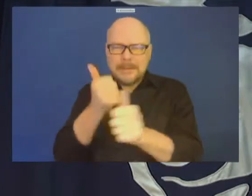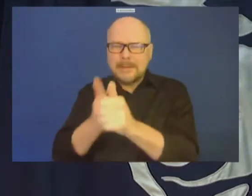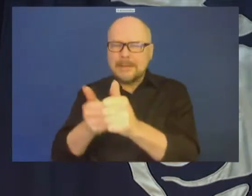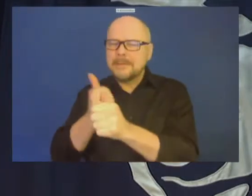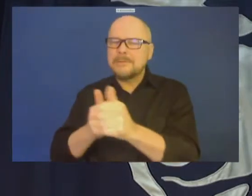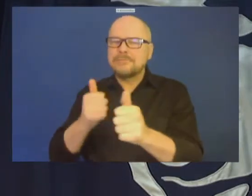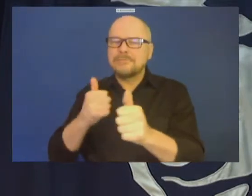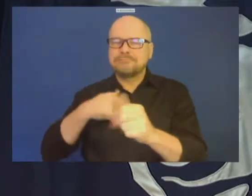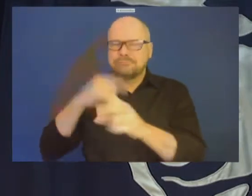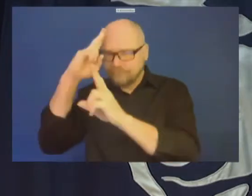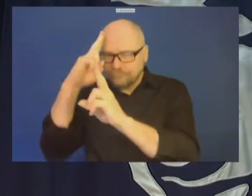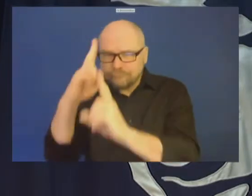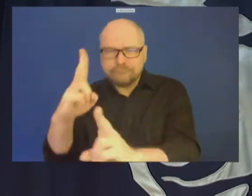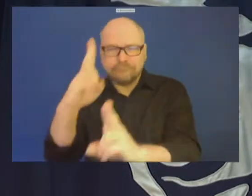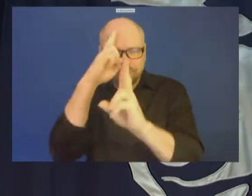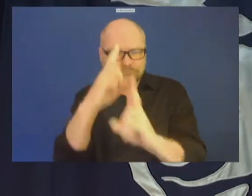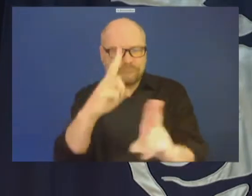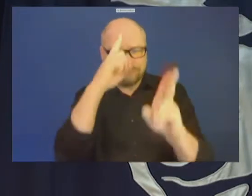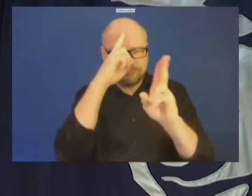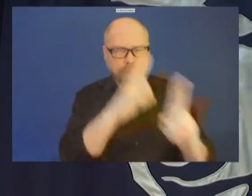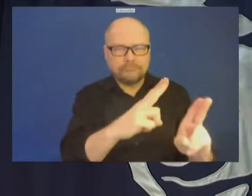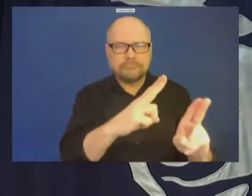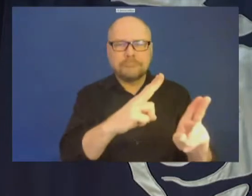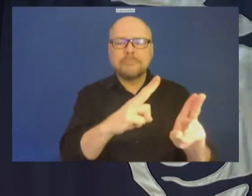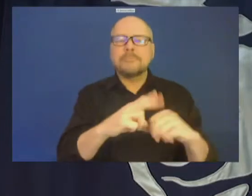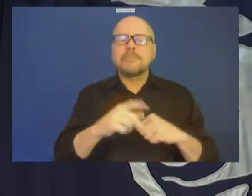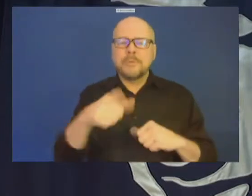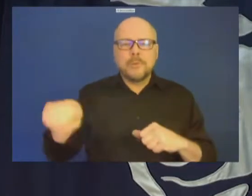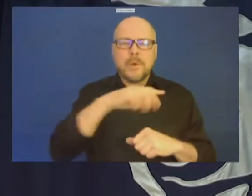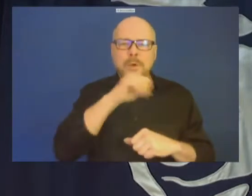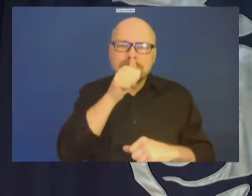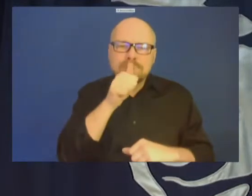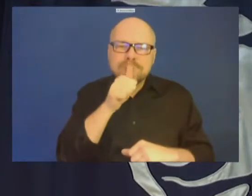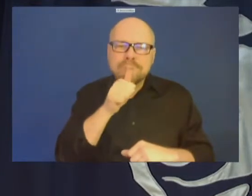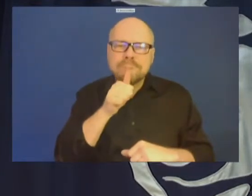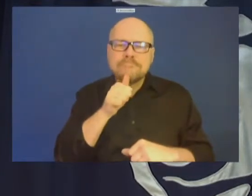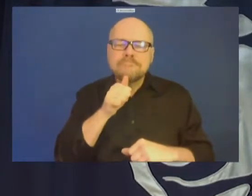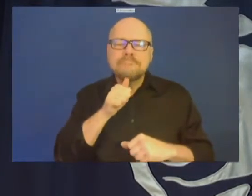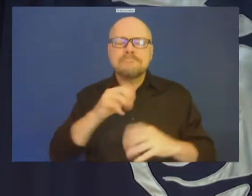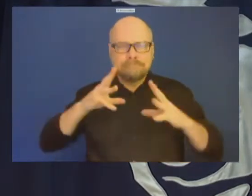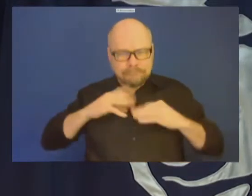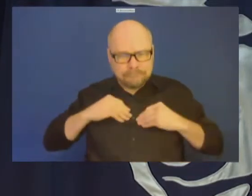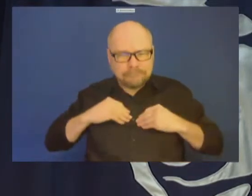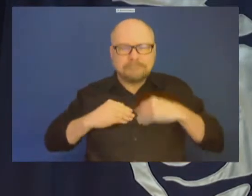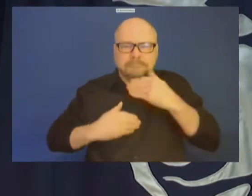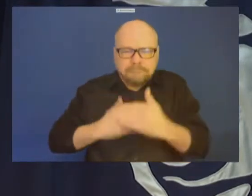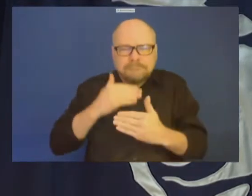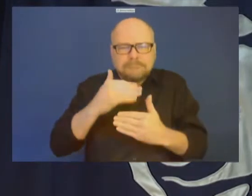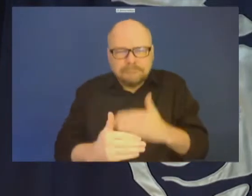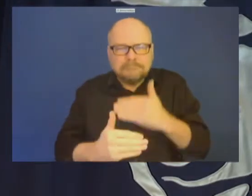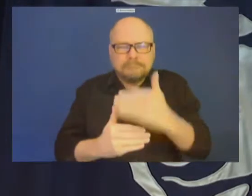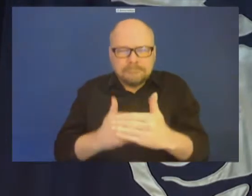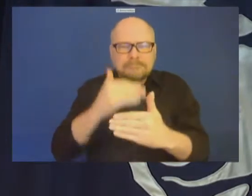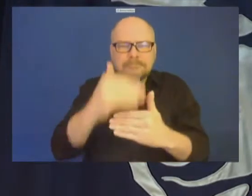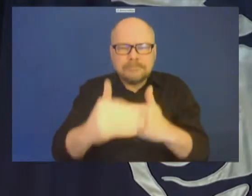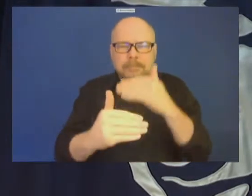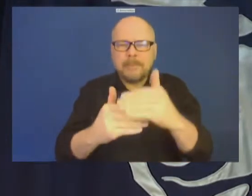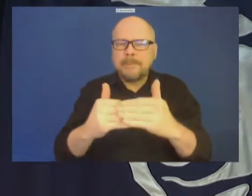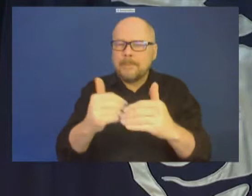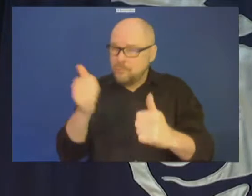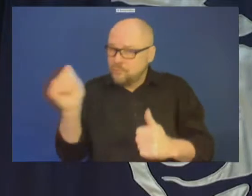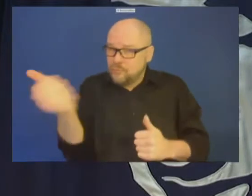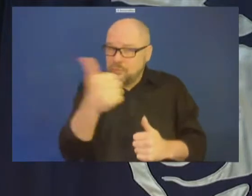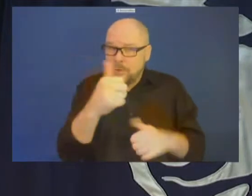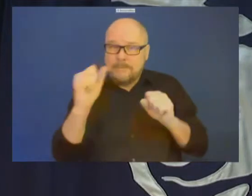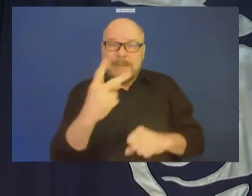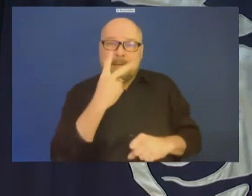there when it would be so easy to see the challenges that we face out in the community and the